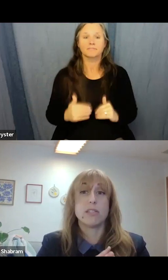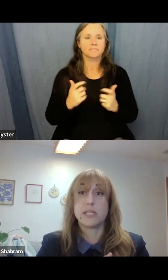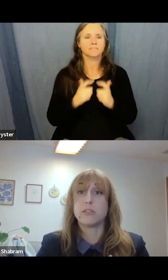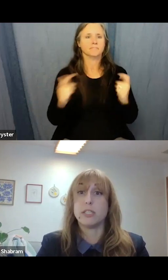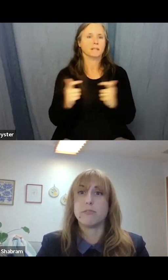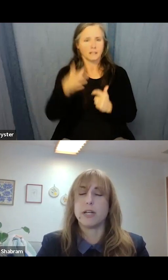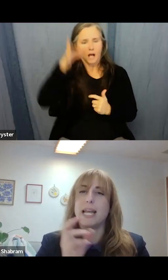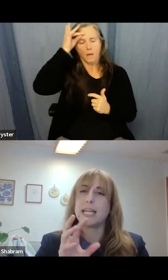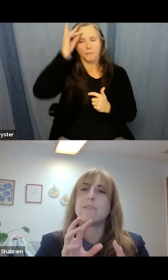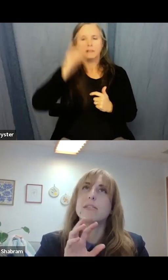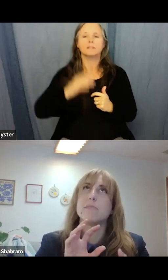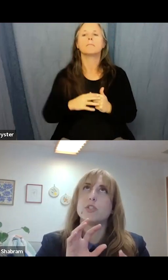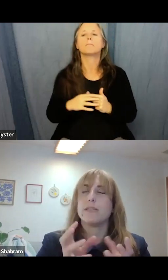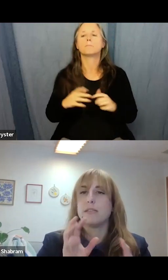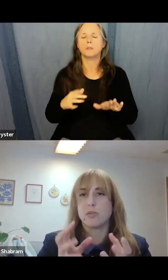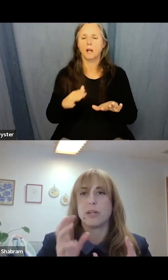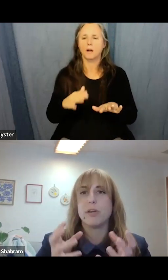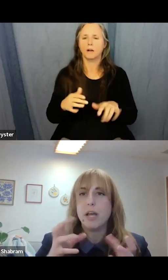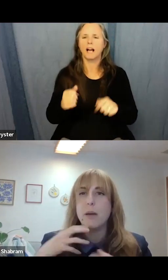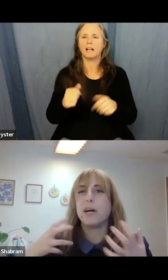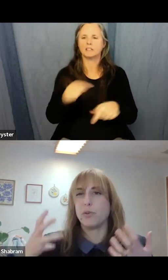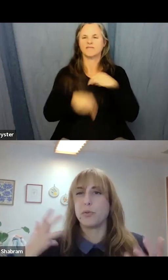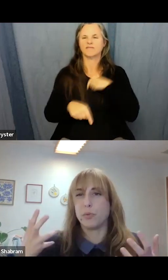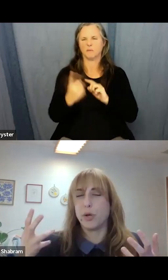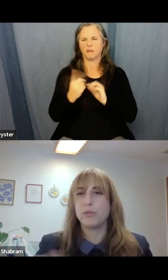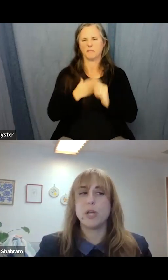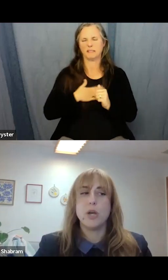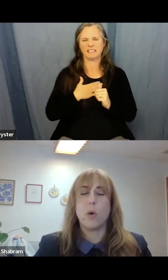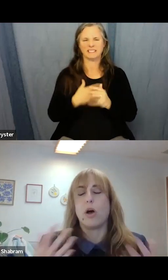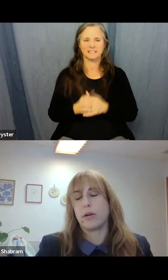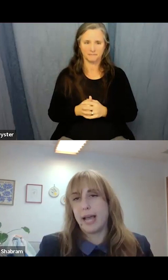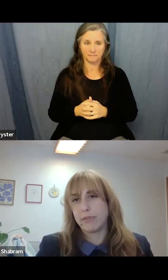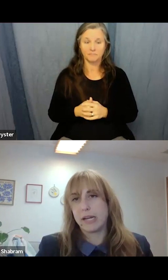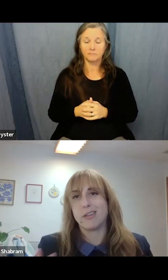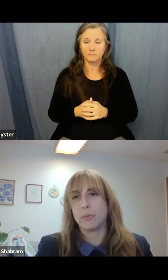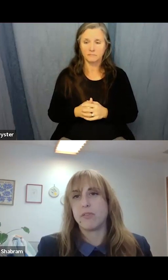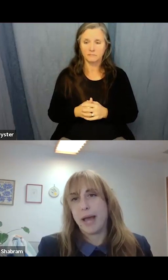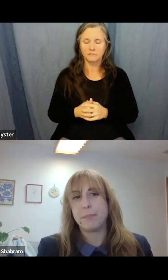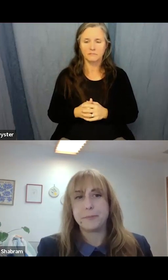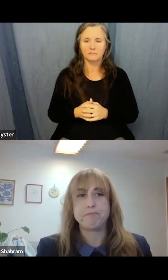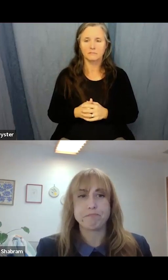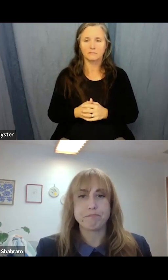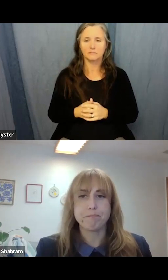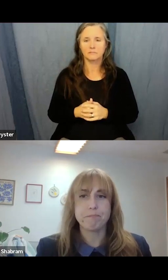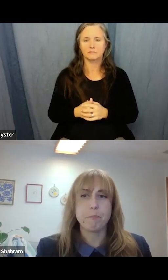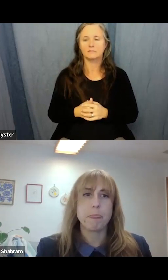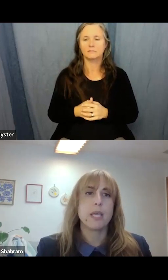things are substantially different. And it gave us some chances to sort of puzzle through those while already having a little bit of a map.